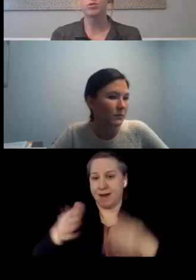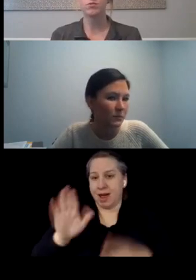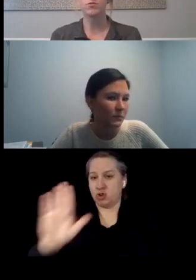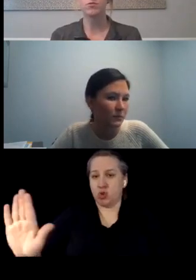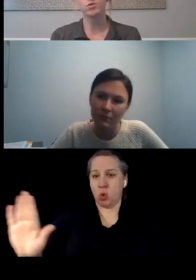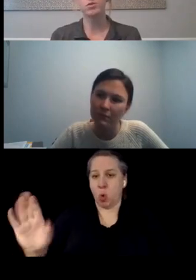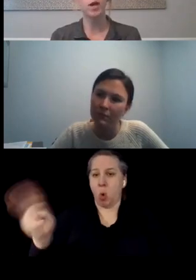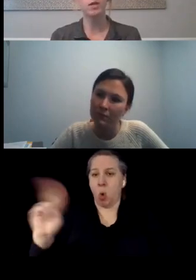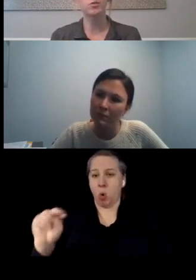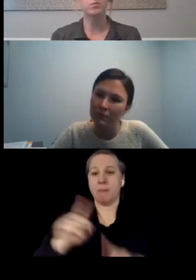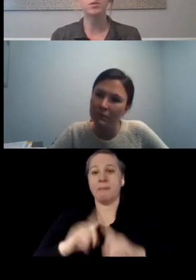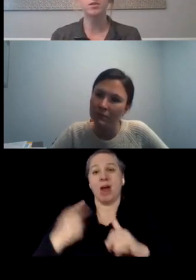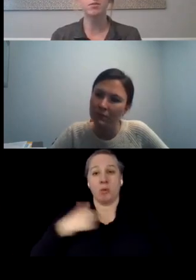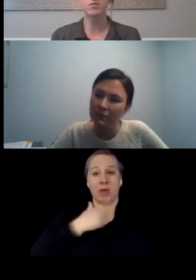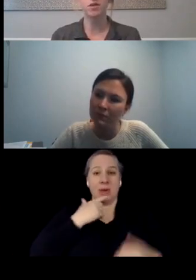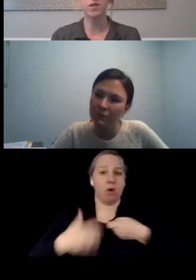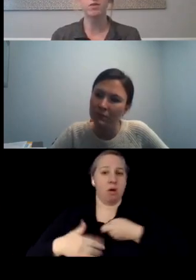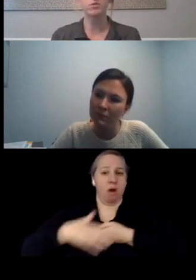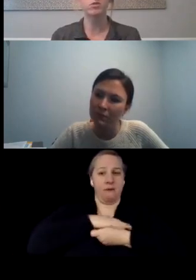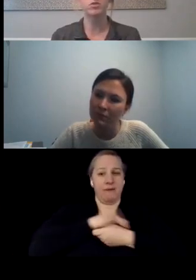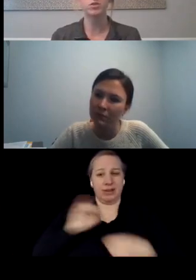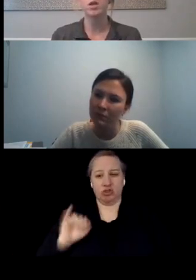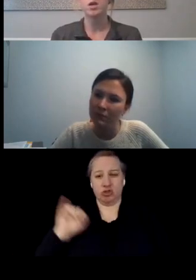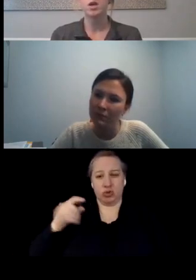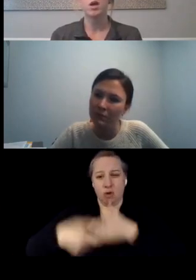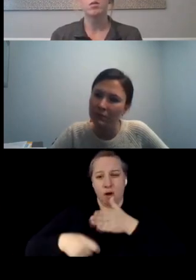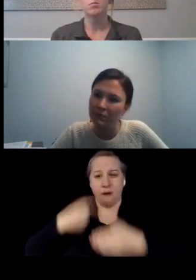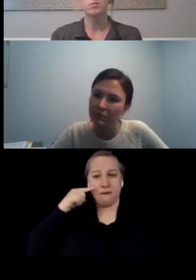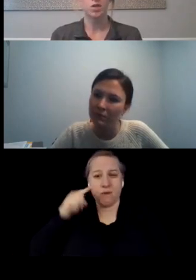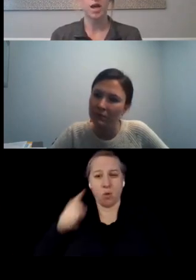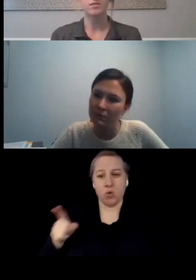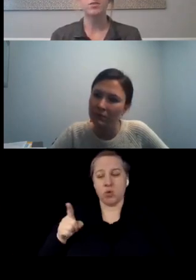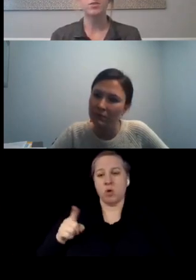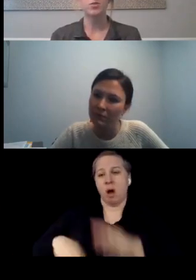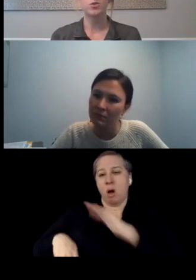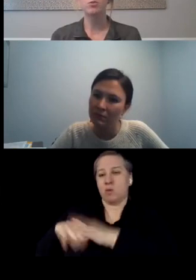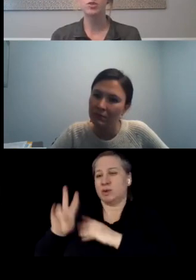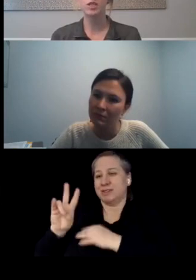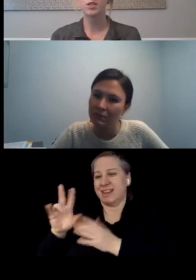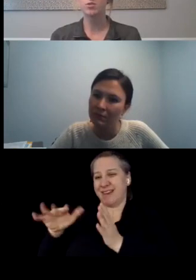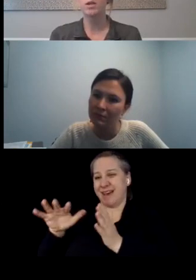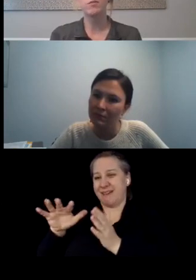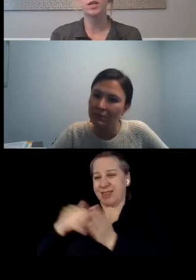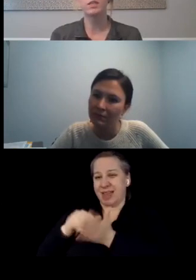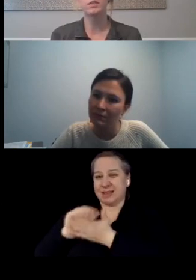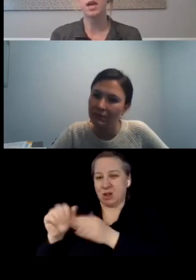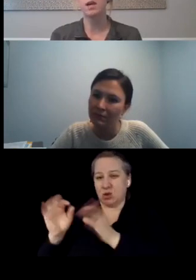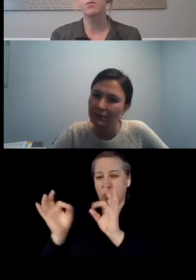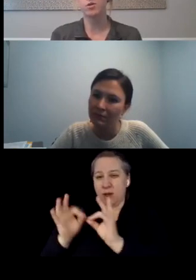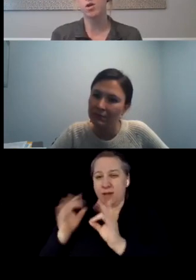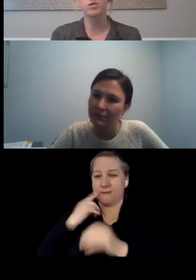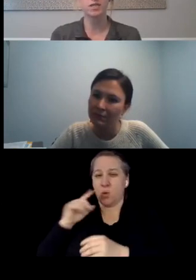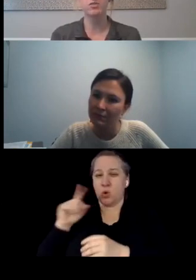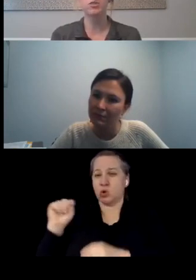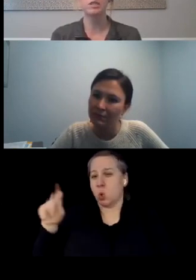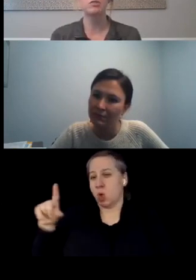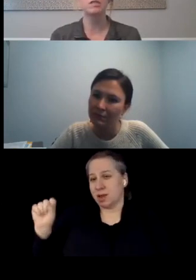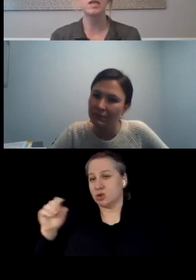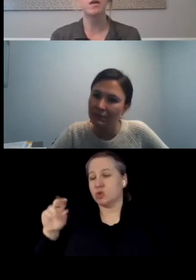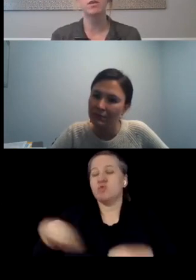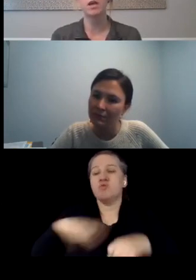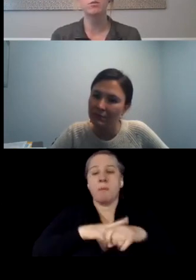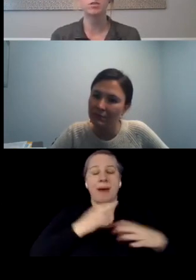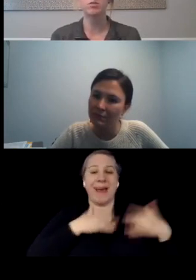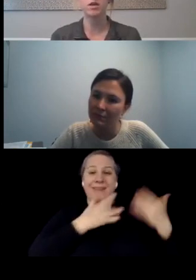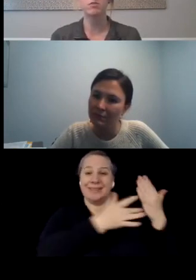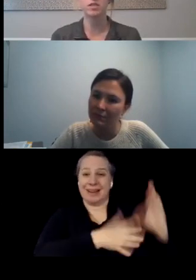your tools for you. So actually up to 75,000, which is a lot. So usually, you know, we have our guys that have, or our technicians, I should say, that